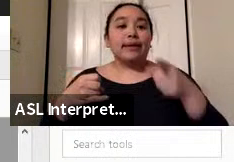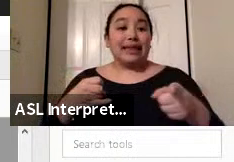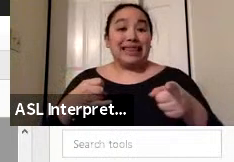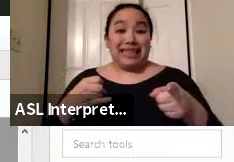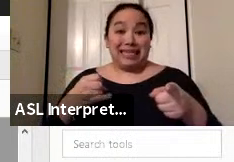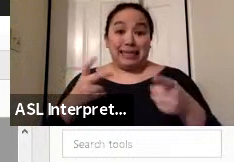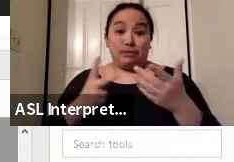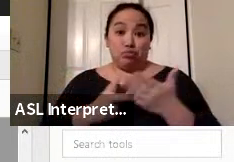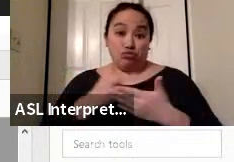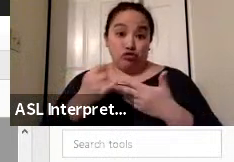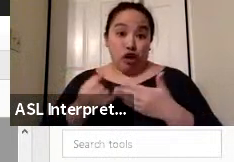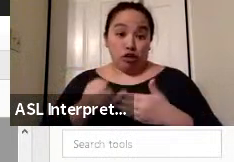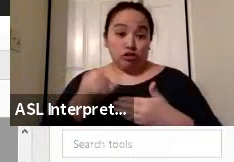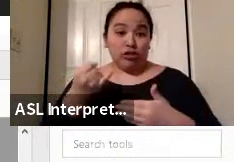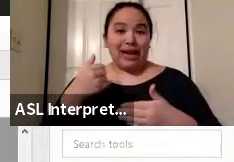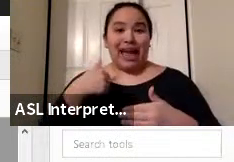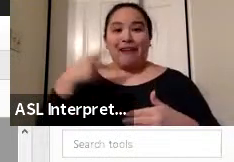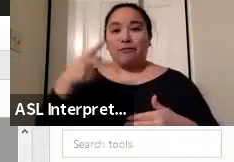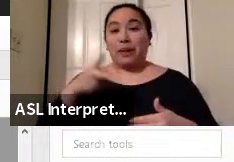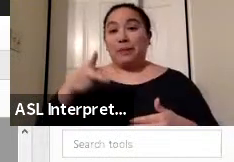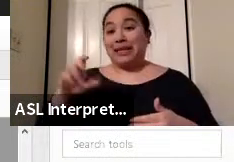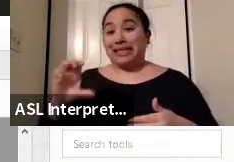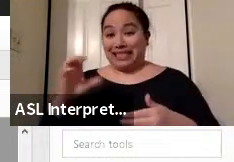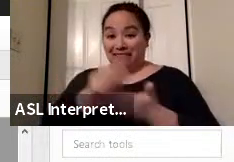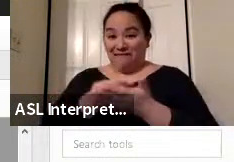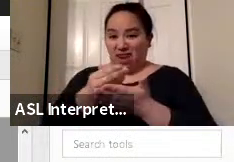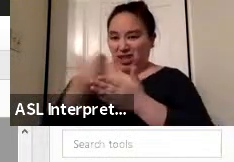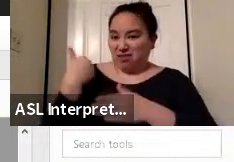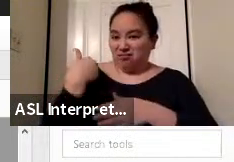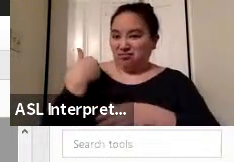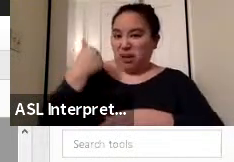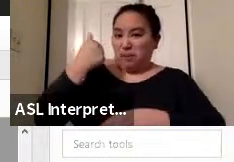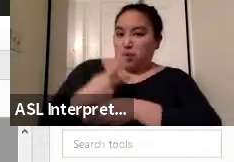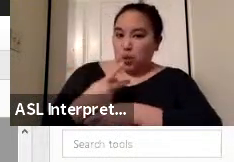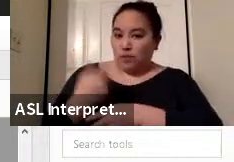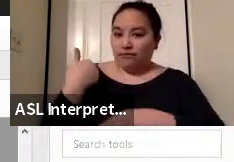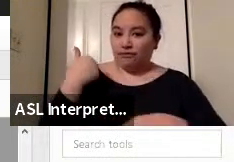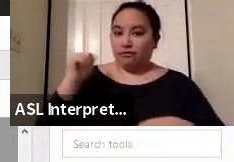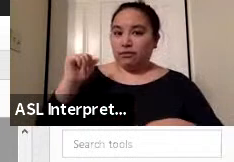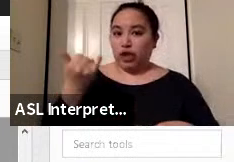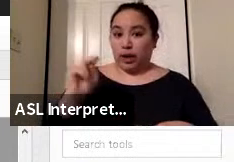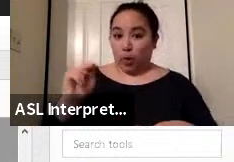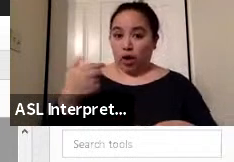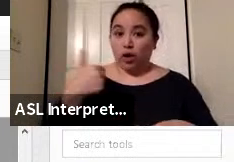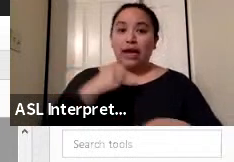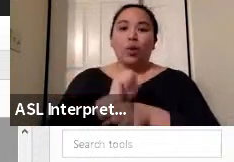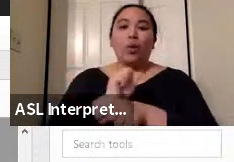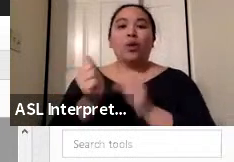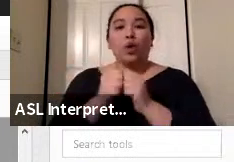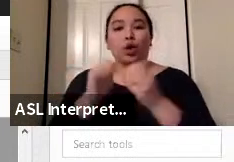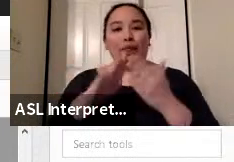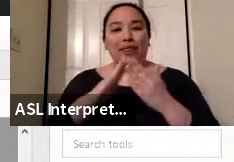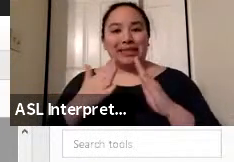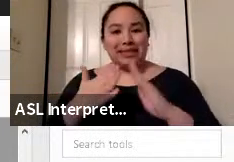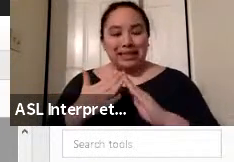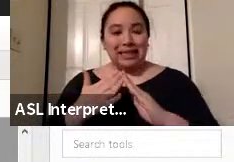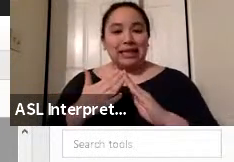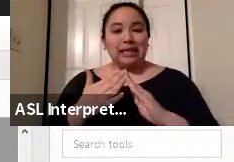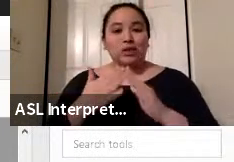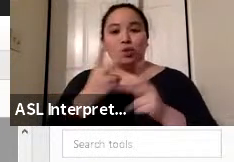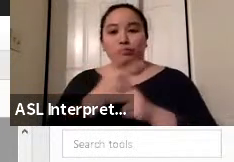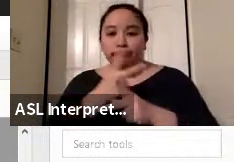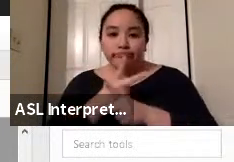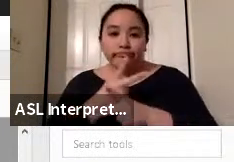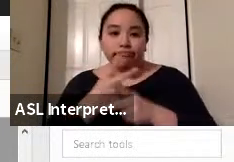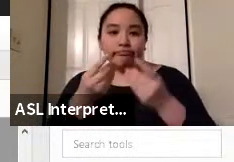was officially awarded TCC funding back in January. We did work with the city to work out